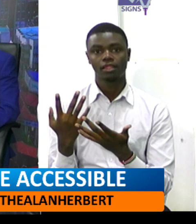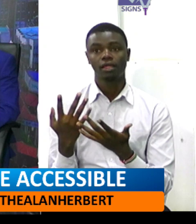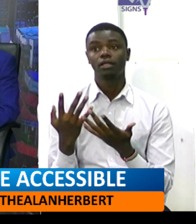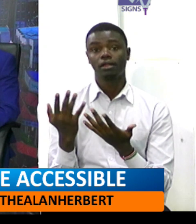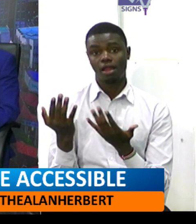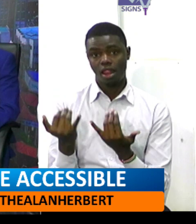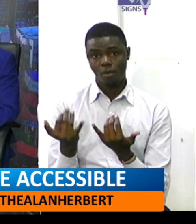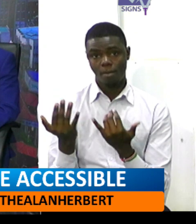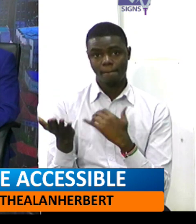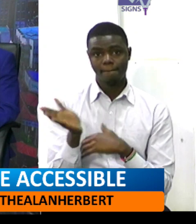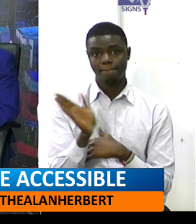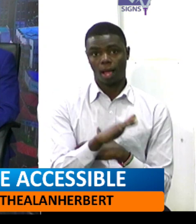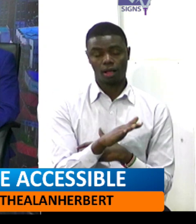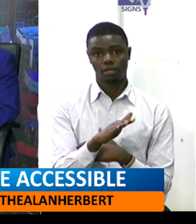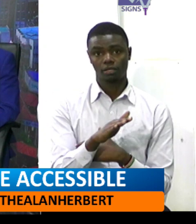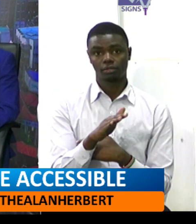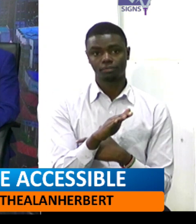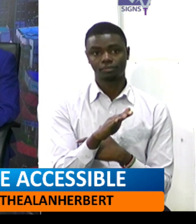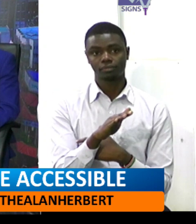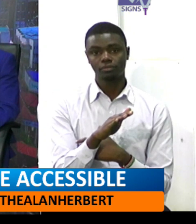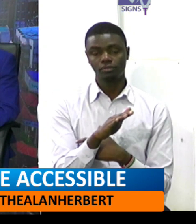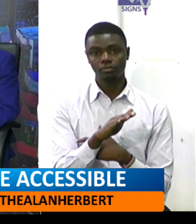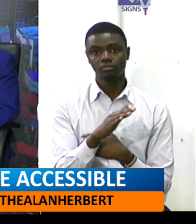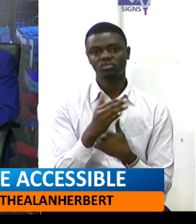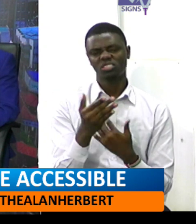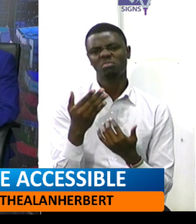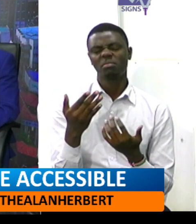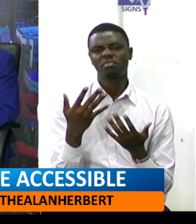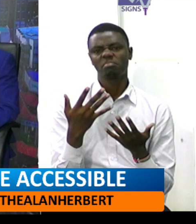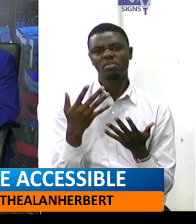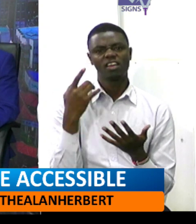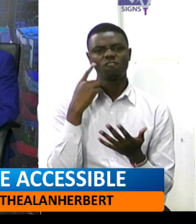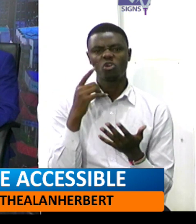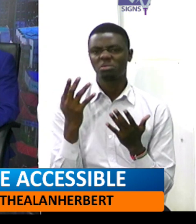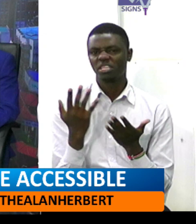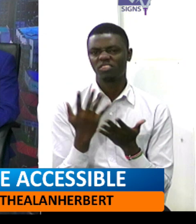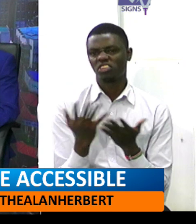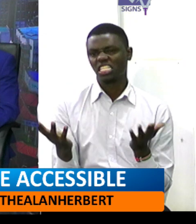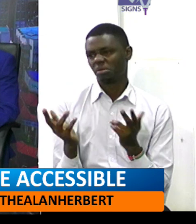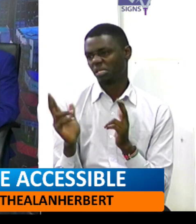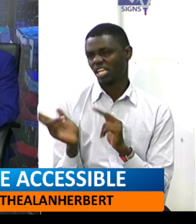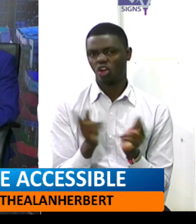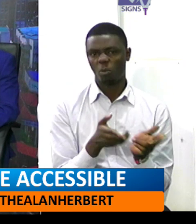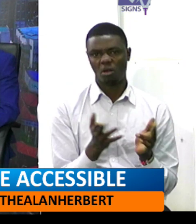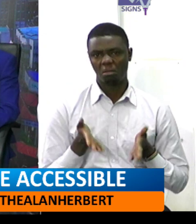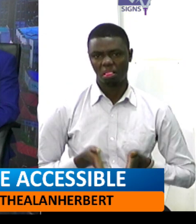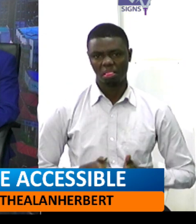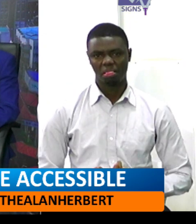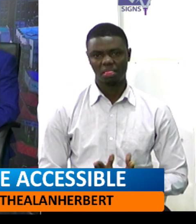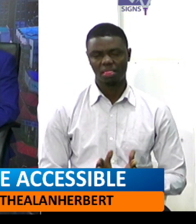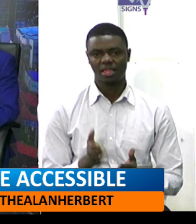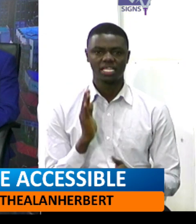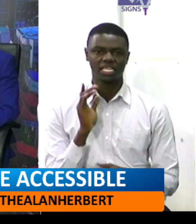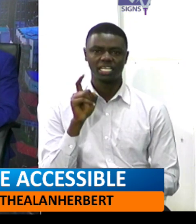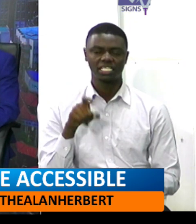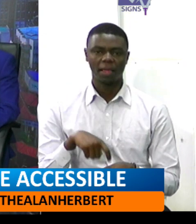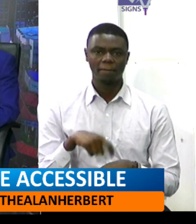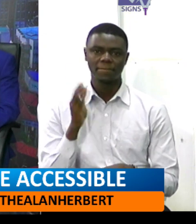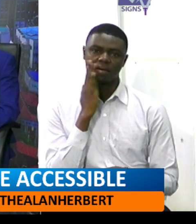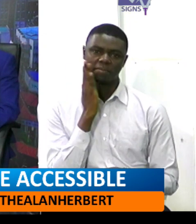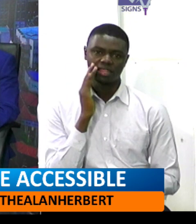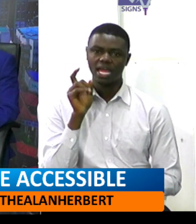Coming back, assuming even the things that we take for granted, normal delivery, when a mother needs to get a